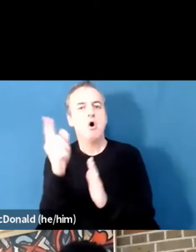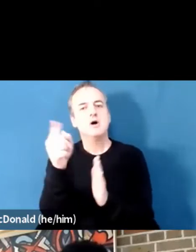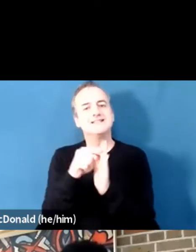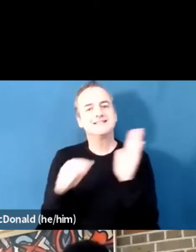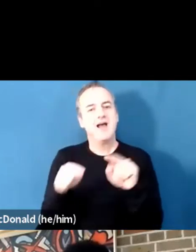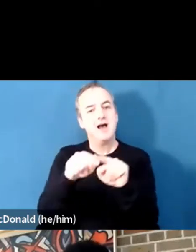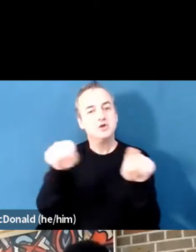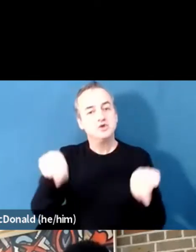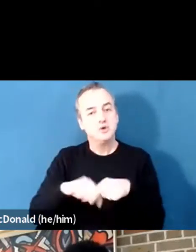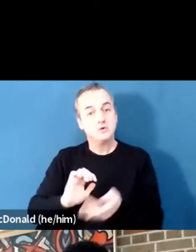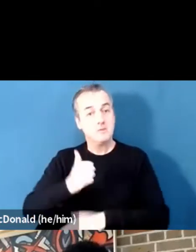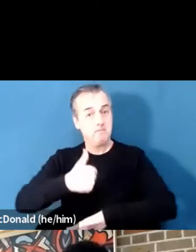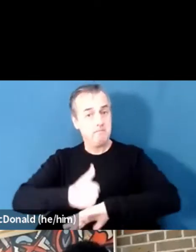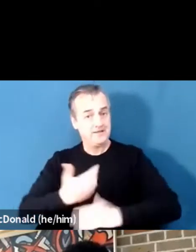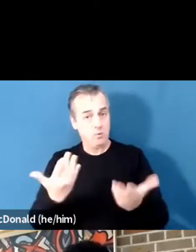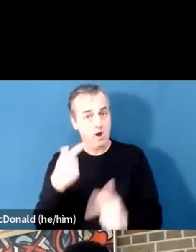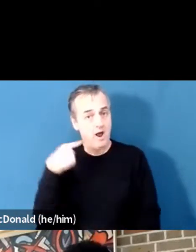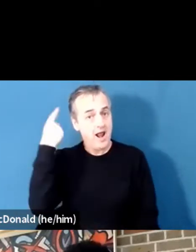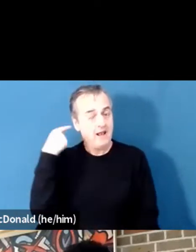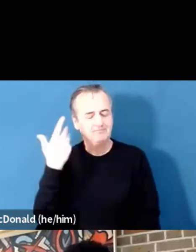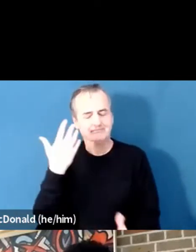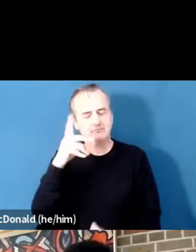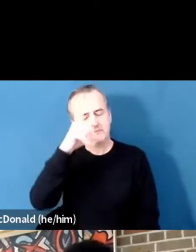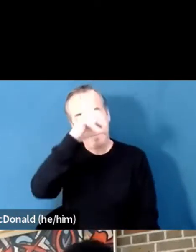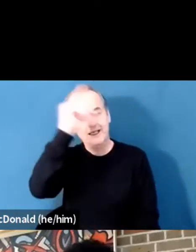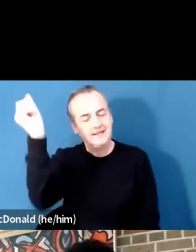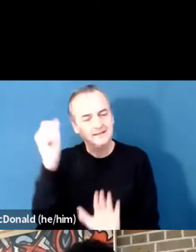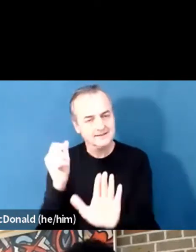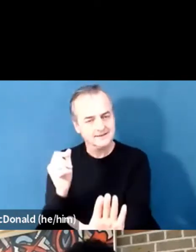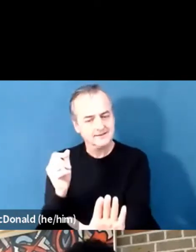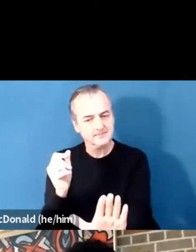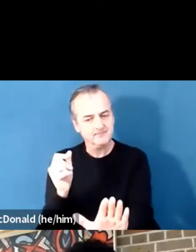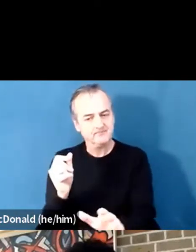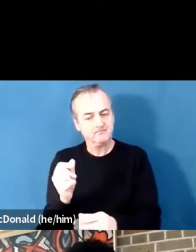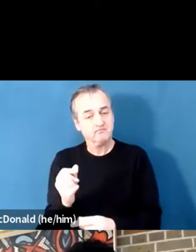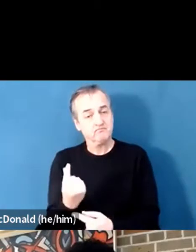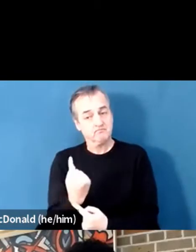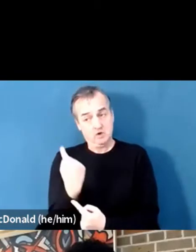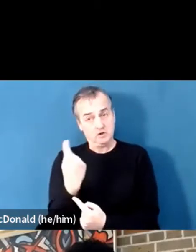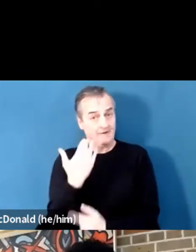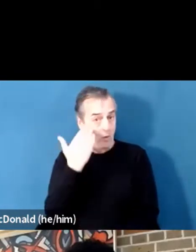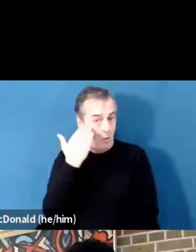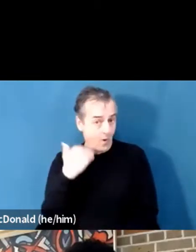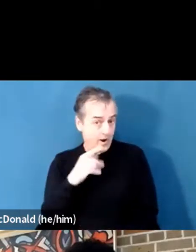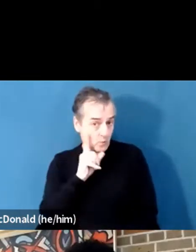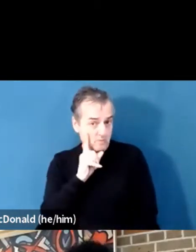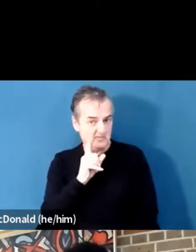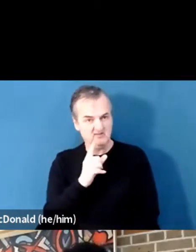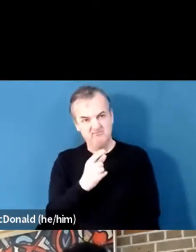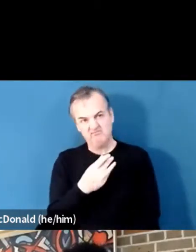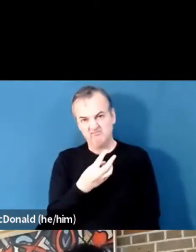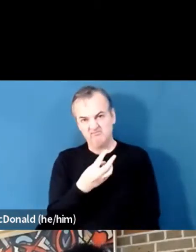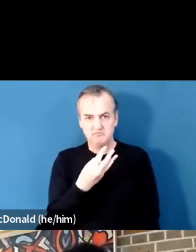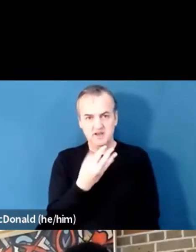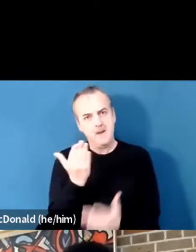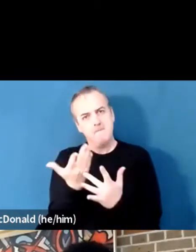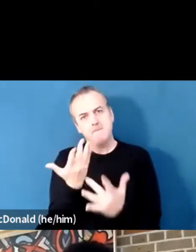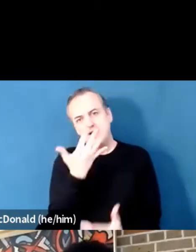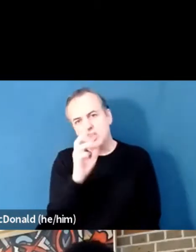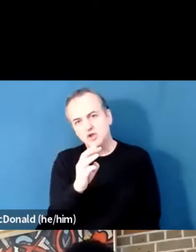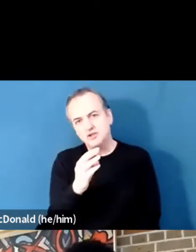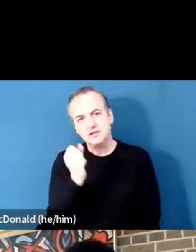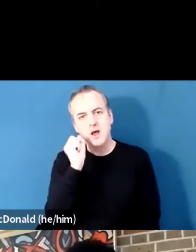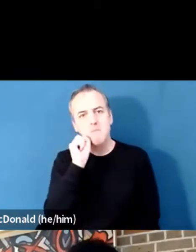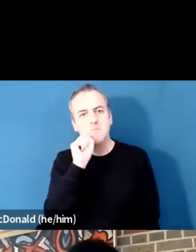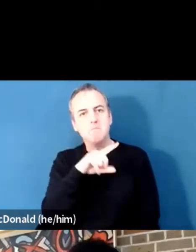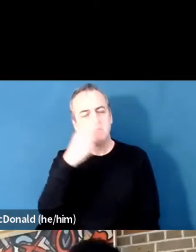in Leeds. I'm a white woman, mid-30s, with blonde hair.